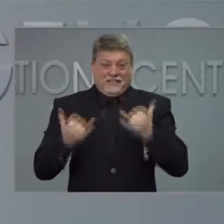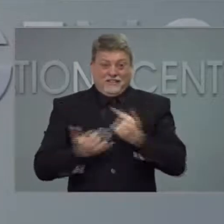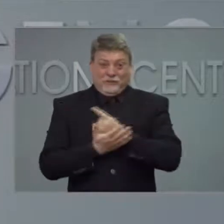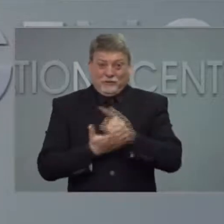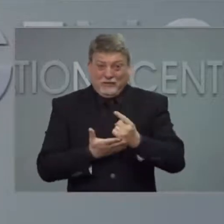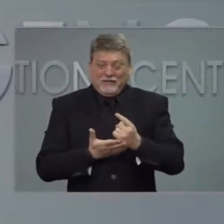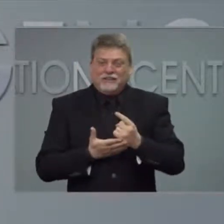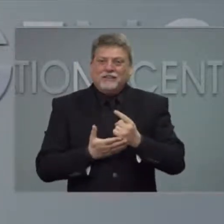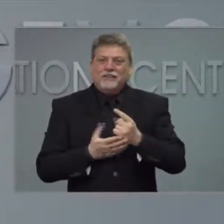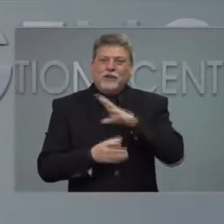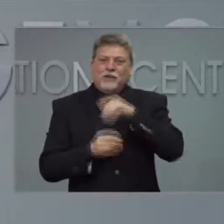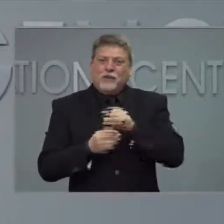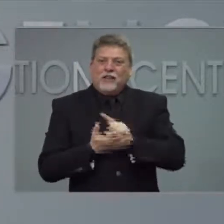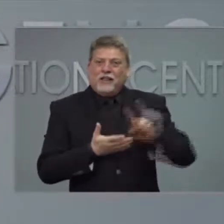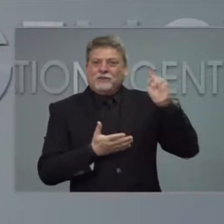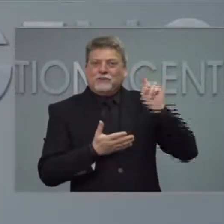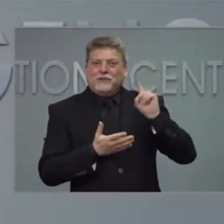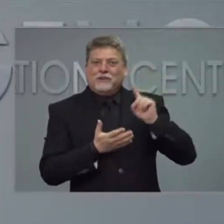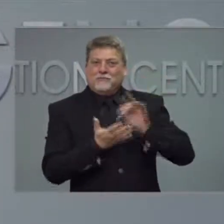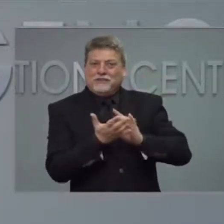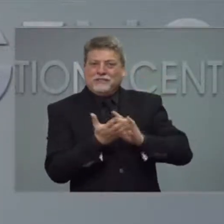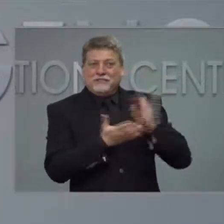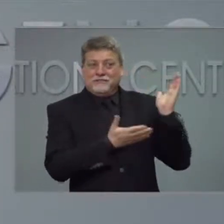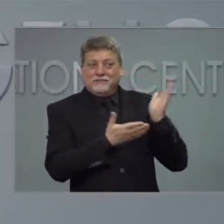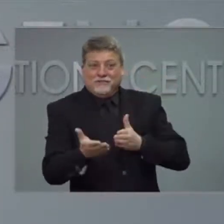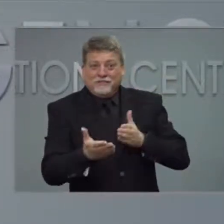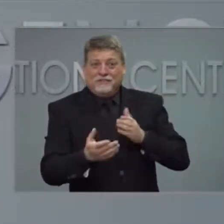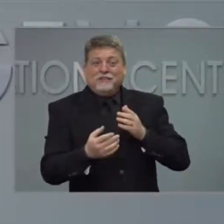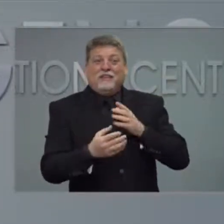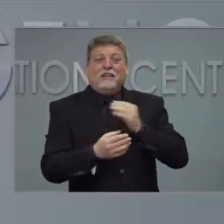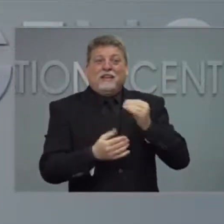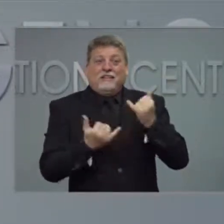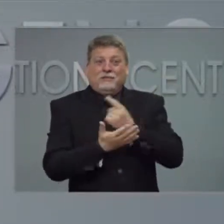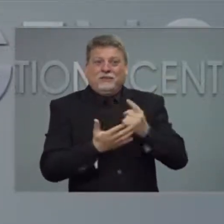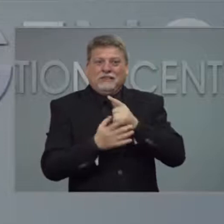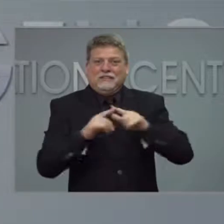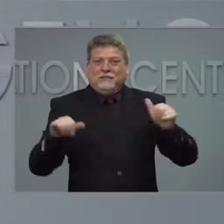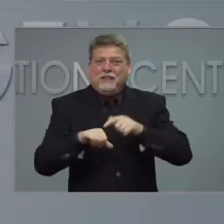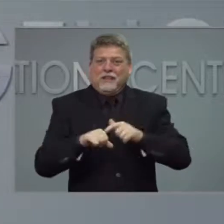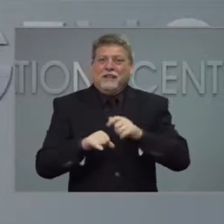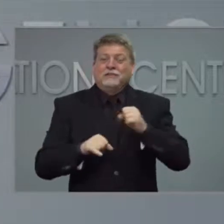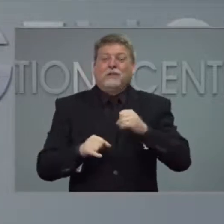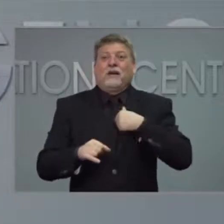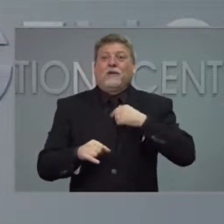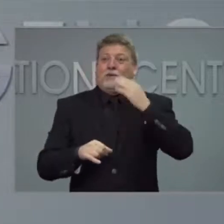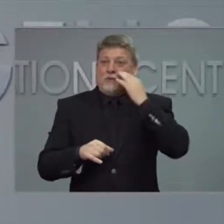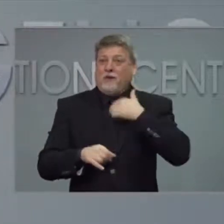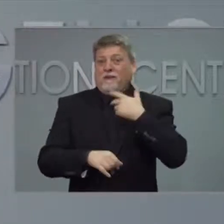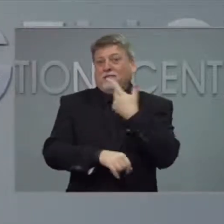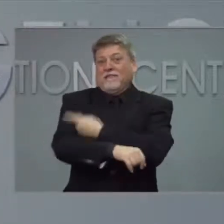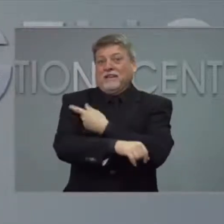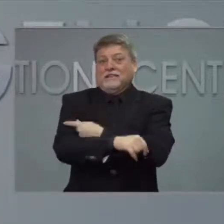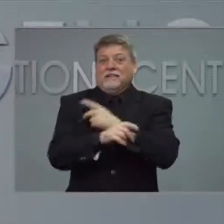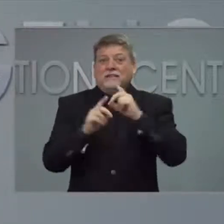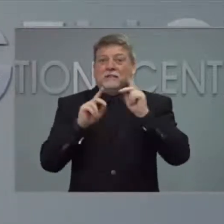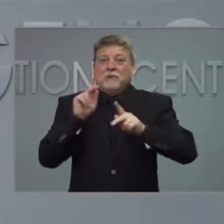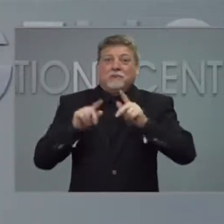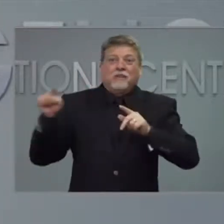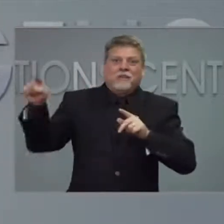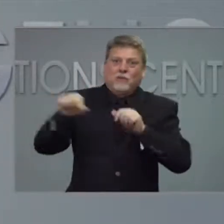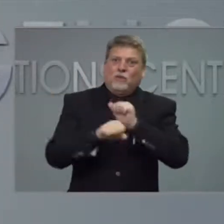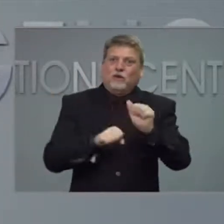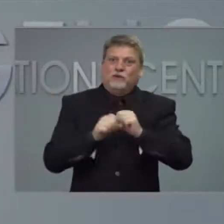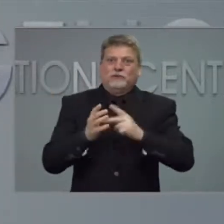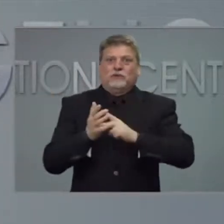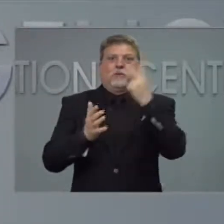new vaccination. So we know that there's a lot of work going on by our vaccine partners right now, and we appreciate all of the hard work, but we know